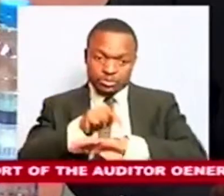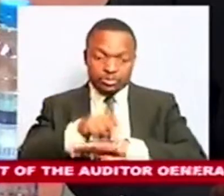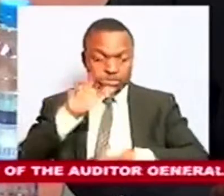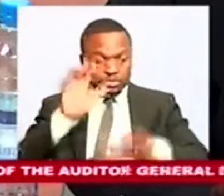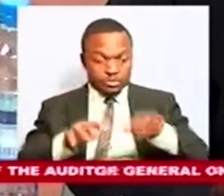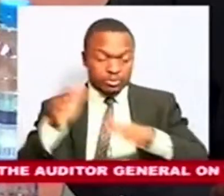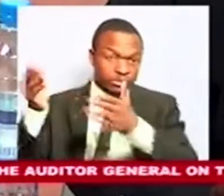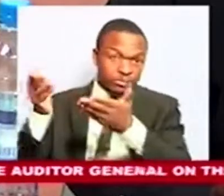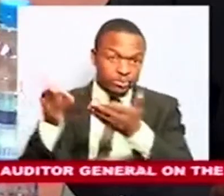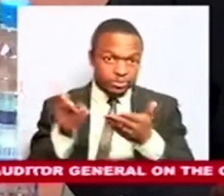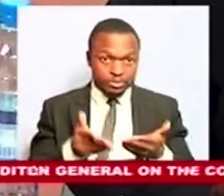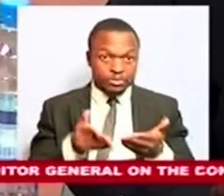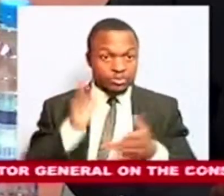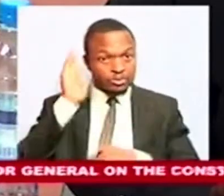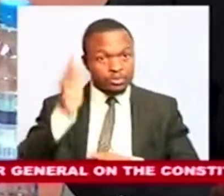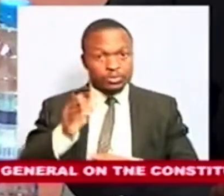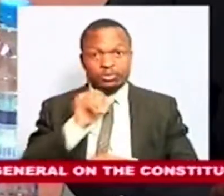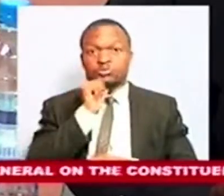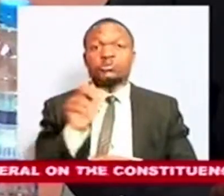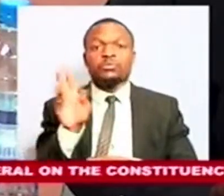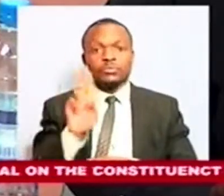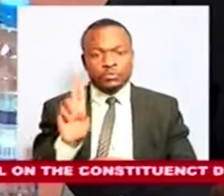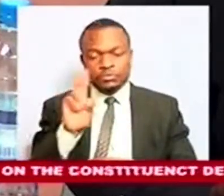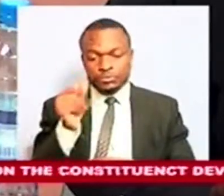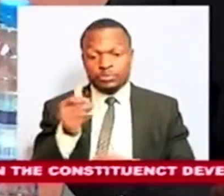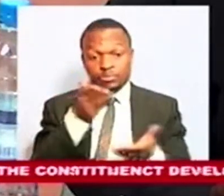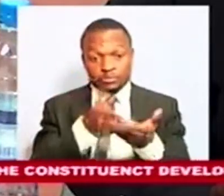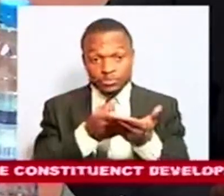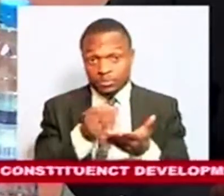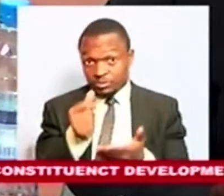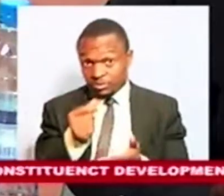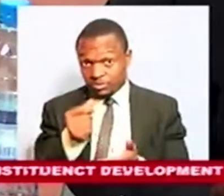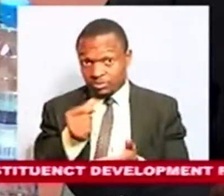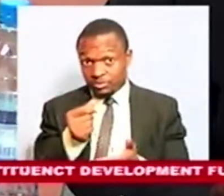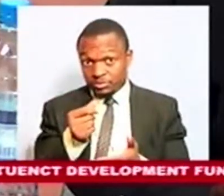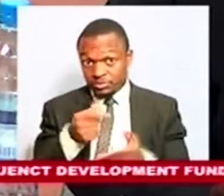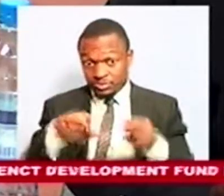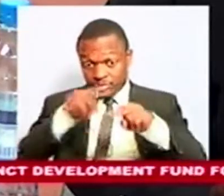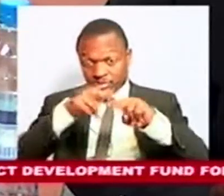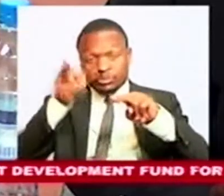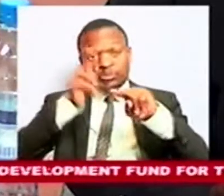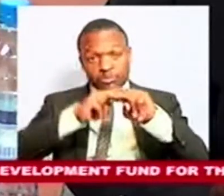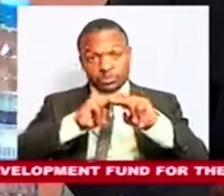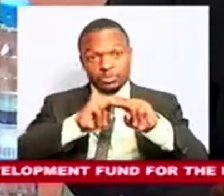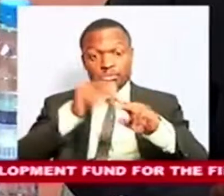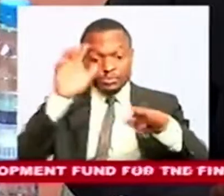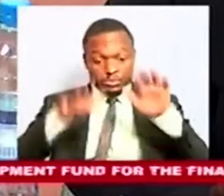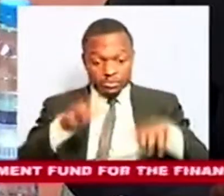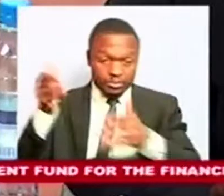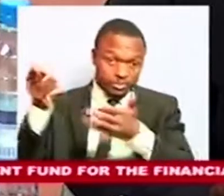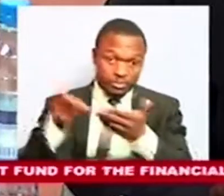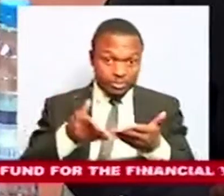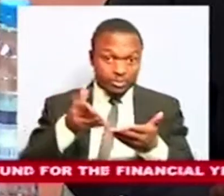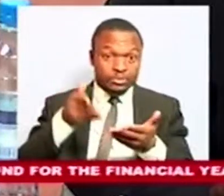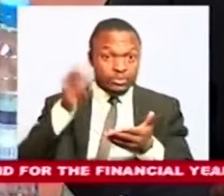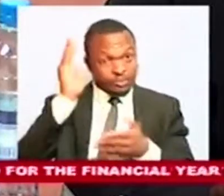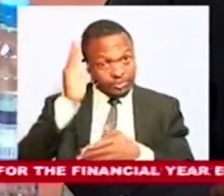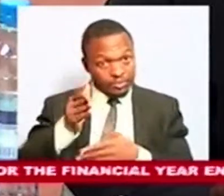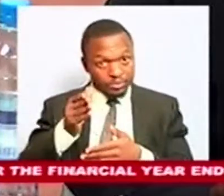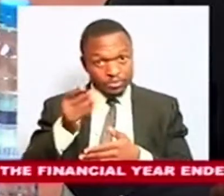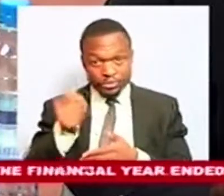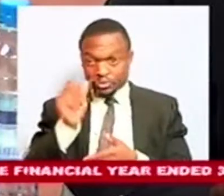Balance brought forward and spent funds. This amount is cumulative, comprising of the balance brought forward funds